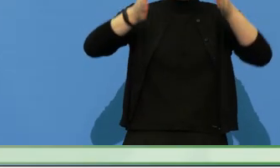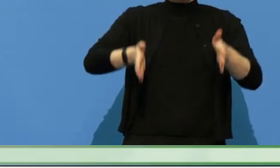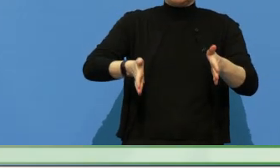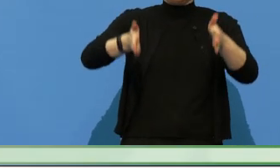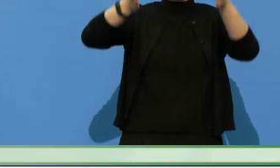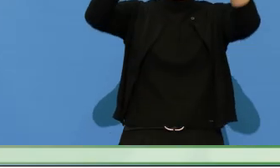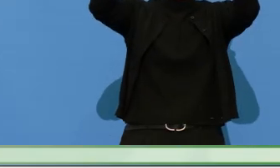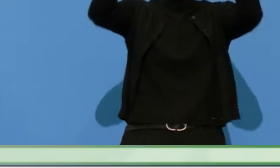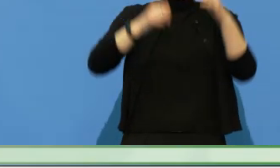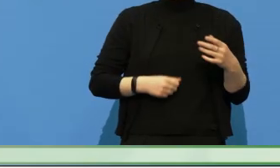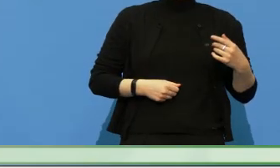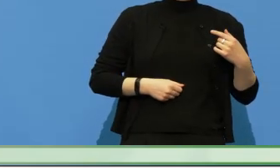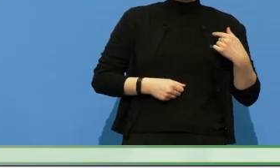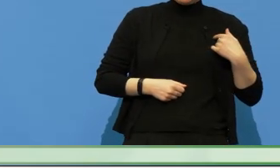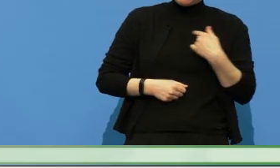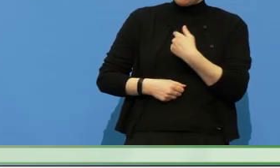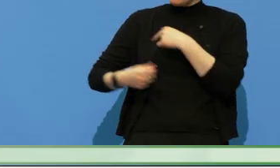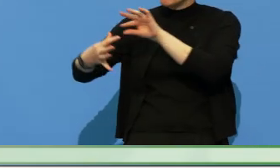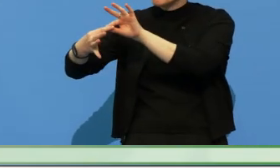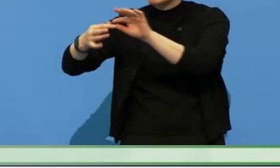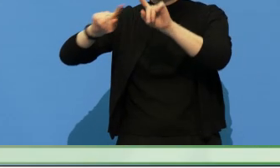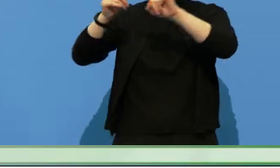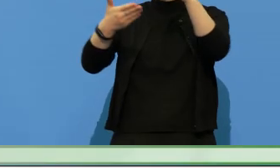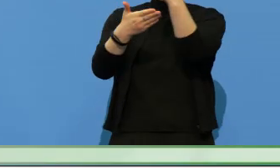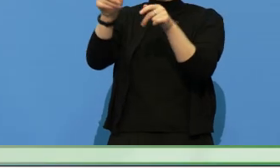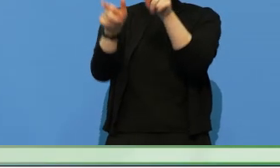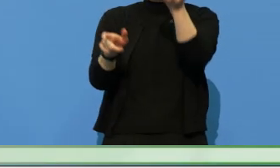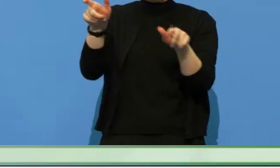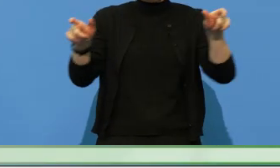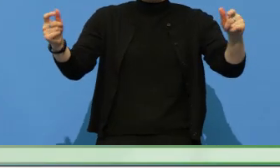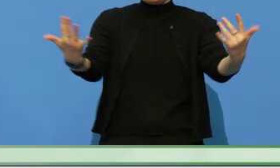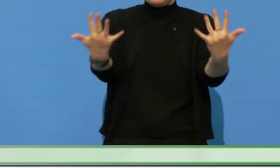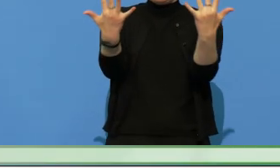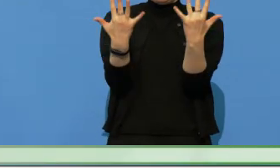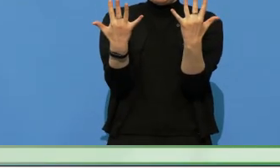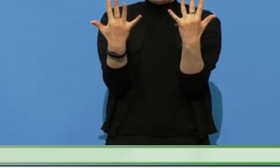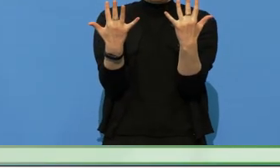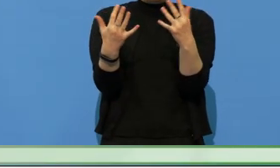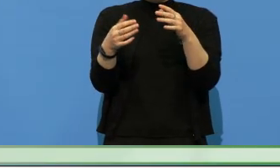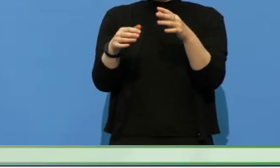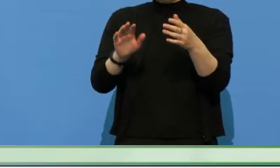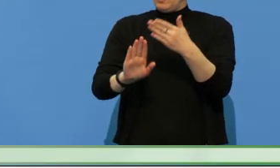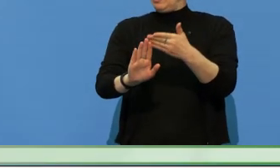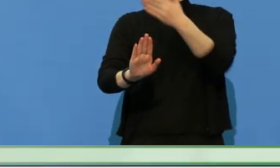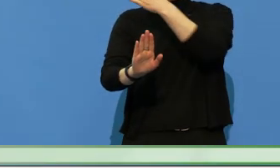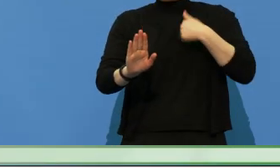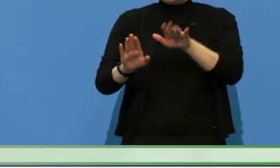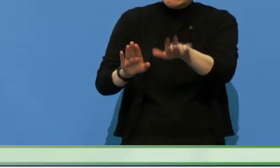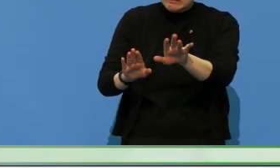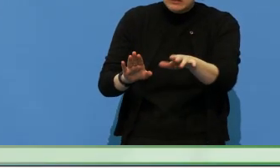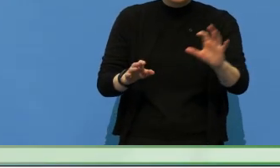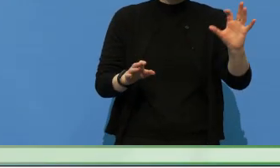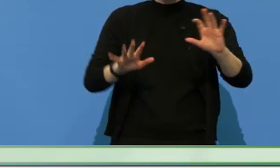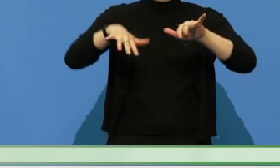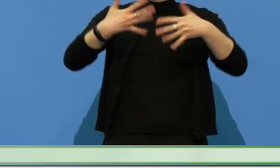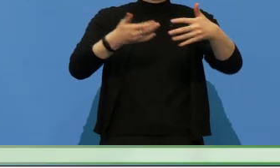from different architectural offices, and we have to explain them from the very beginning what is inclusive toilet, what is